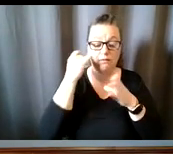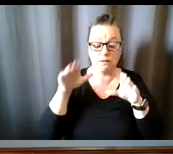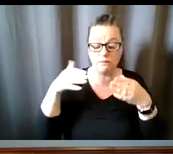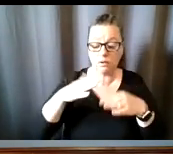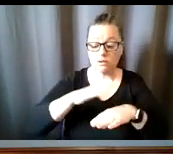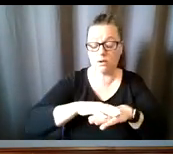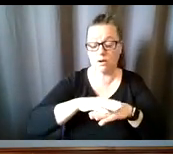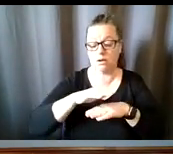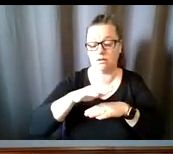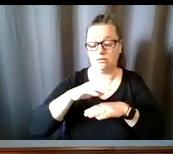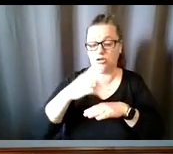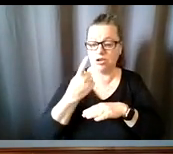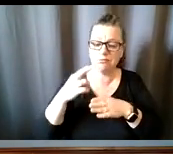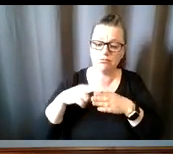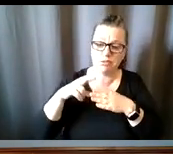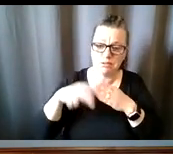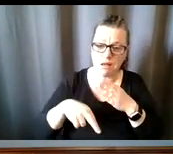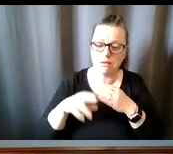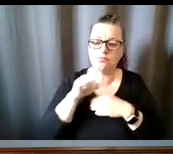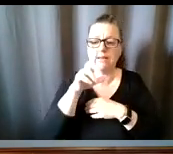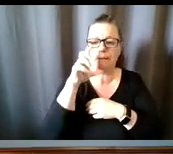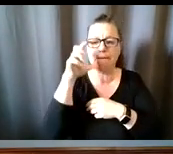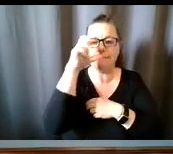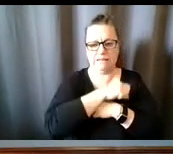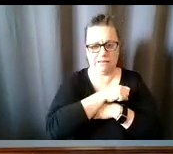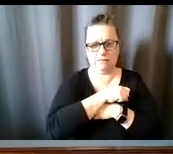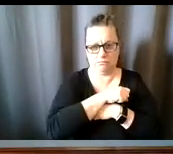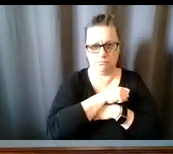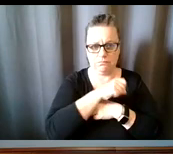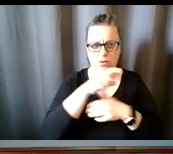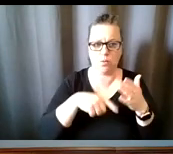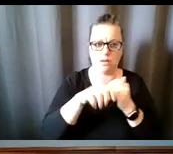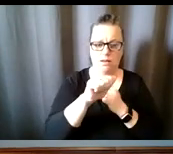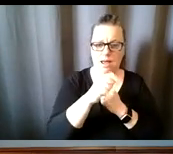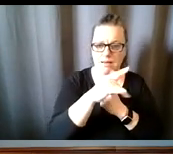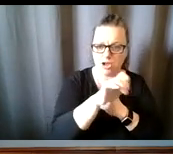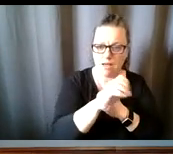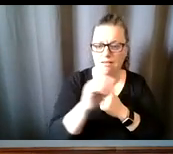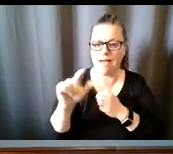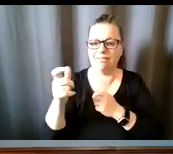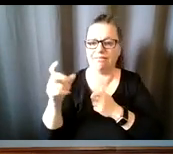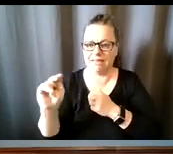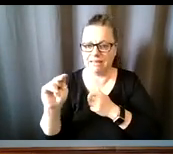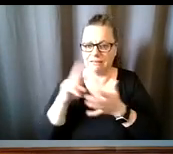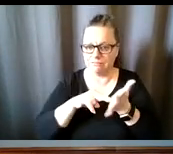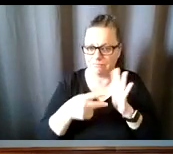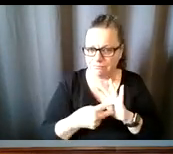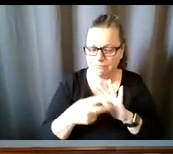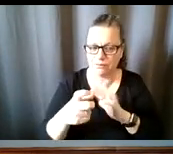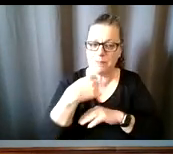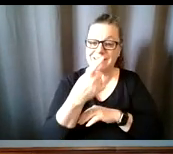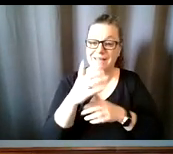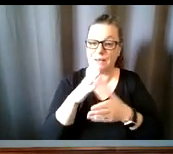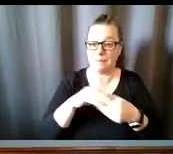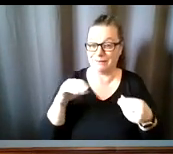on just getting results, we're really missing the entire bar on both what Agile and Lean is all about. So I'm going to tell you a little bit of this story